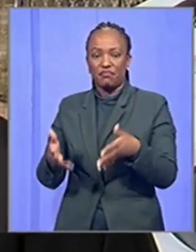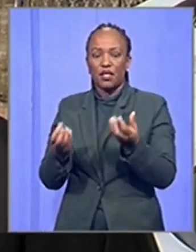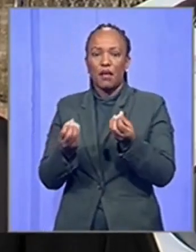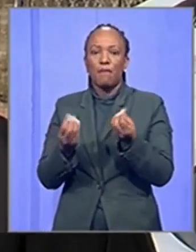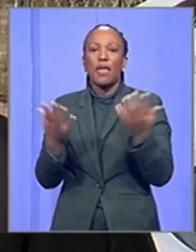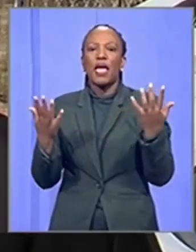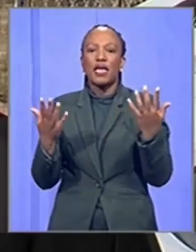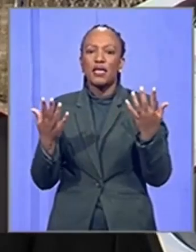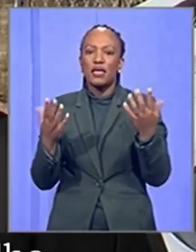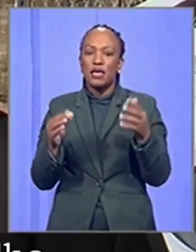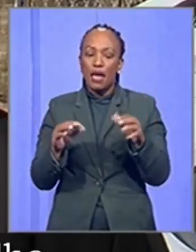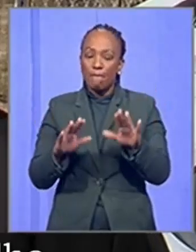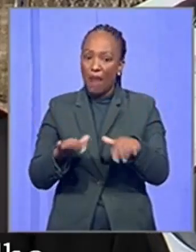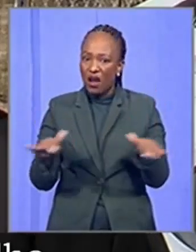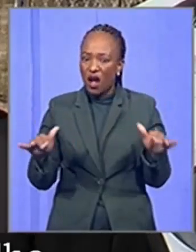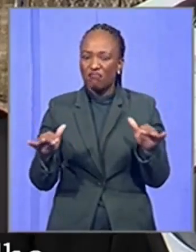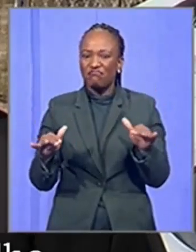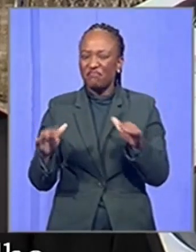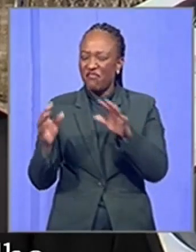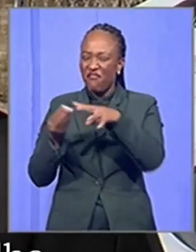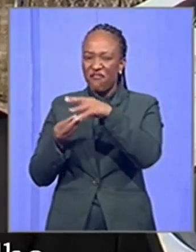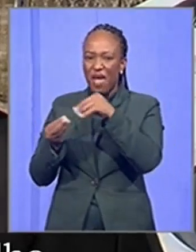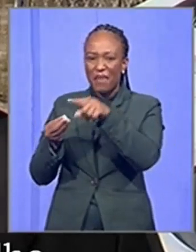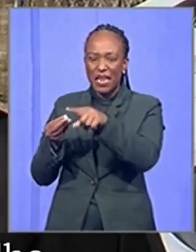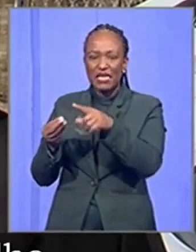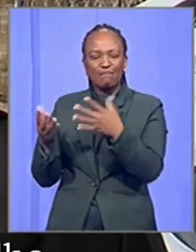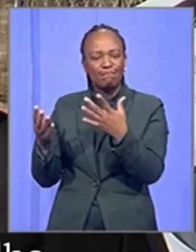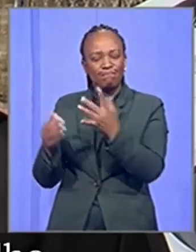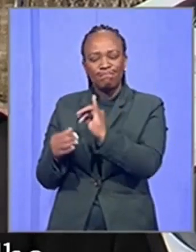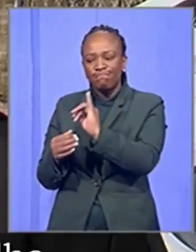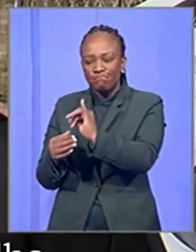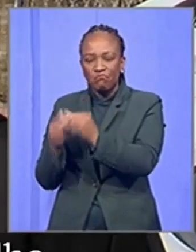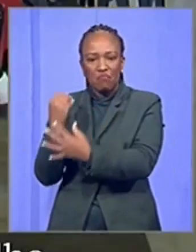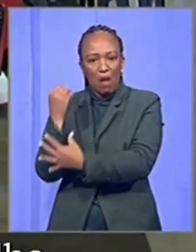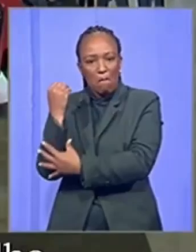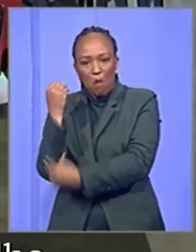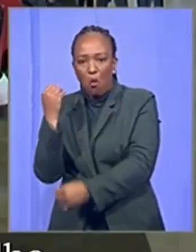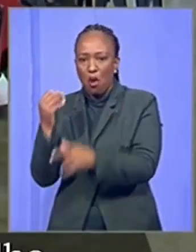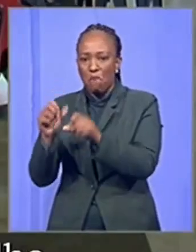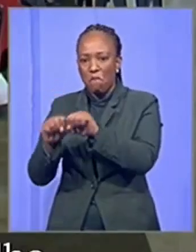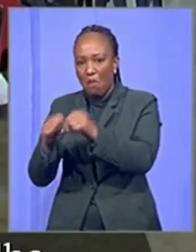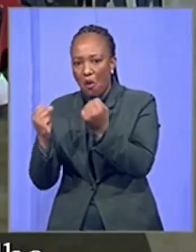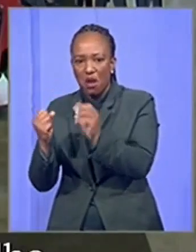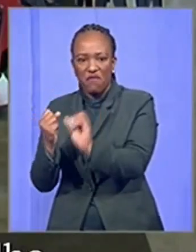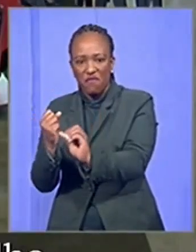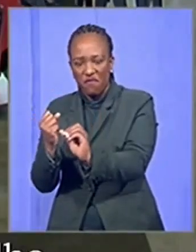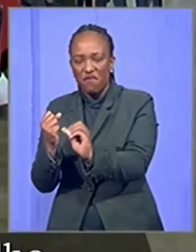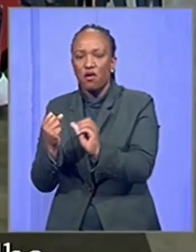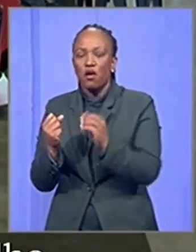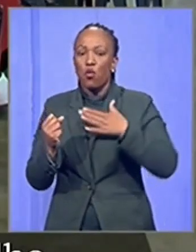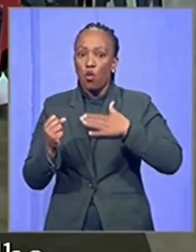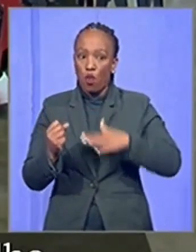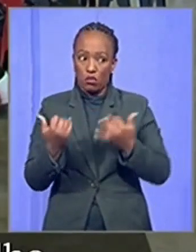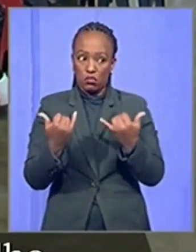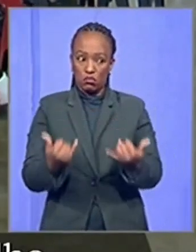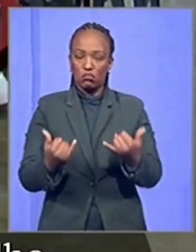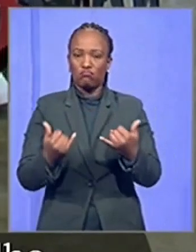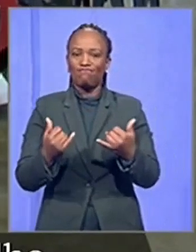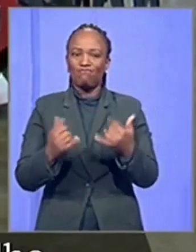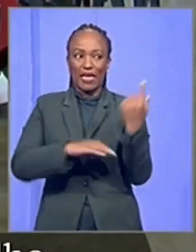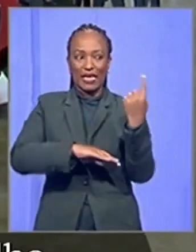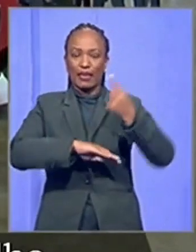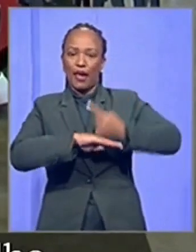malapeng a robeileng, ba tswa community tse robeileng, so re batla hore especially letsatsing lena e be letsatsi leo